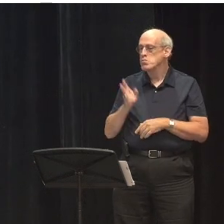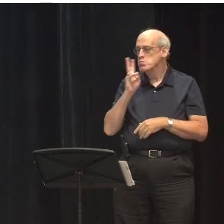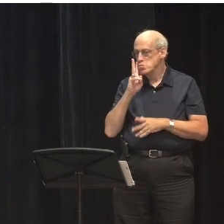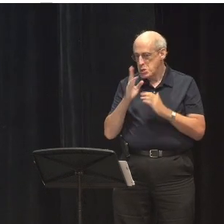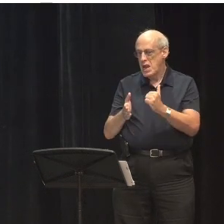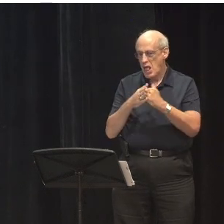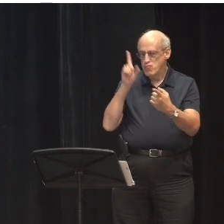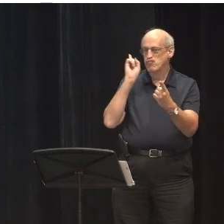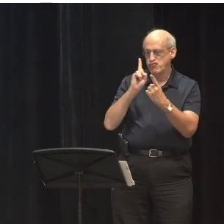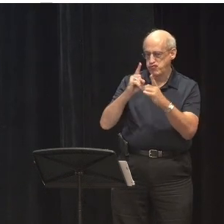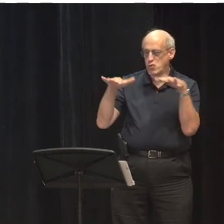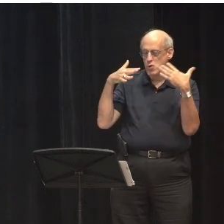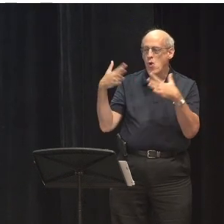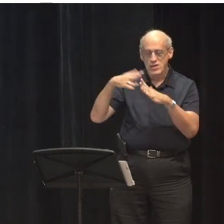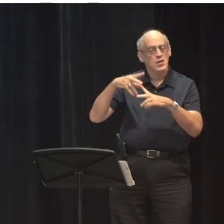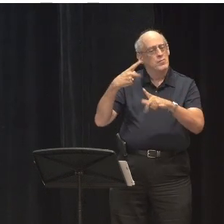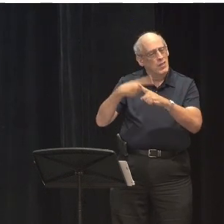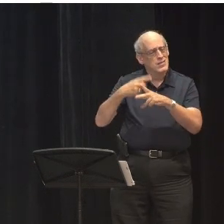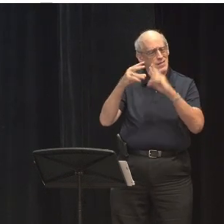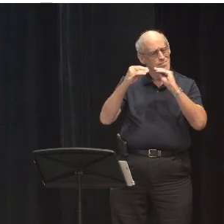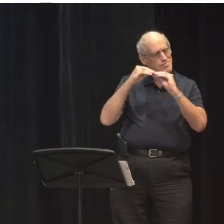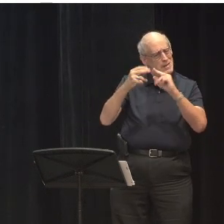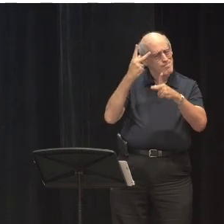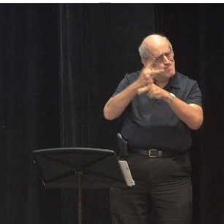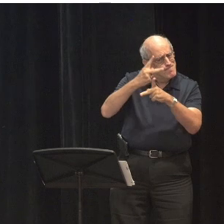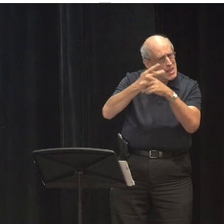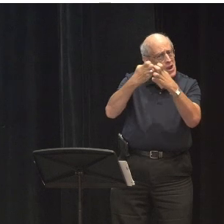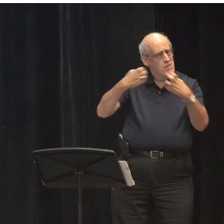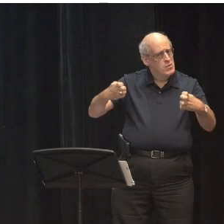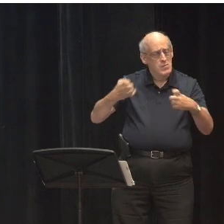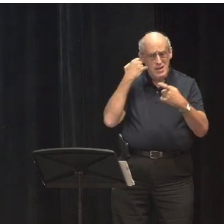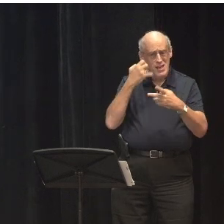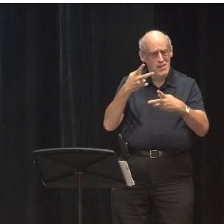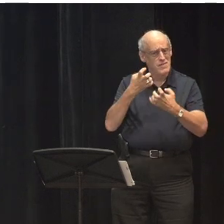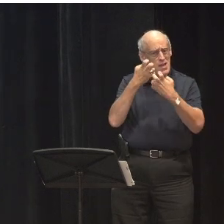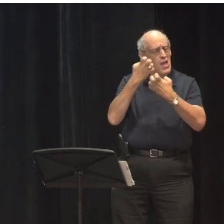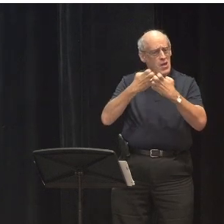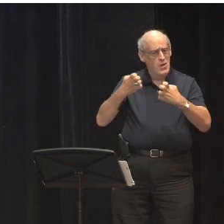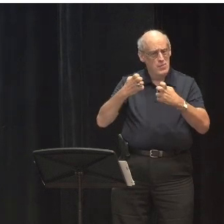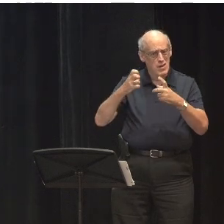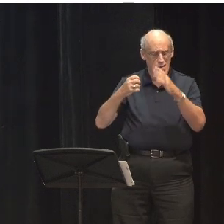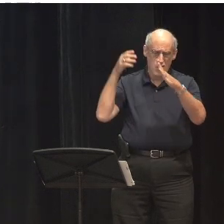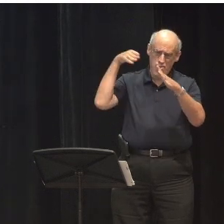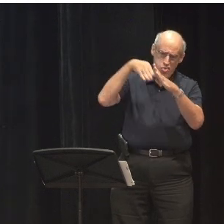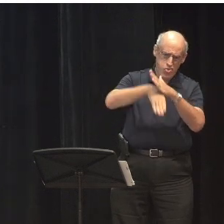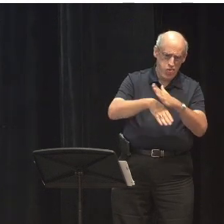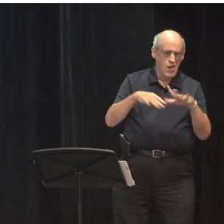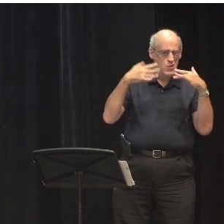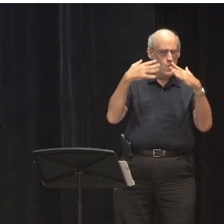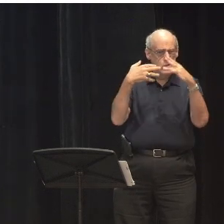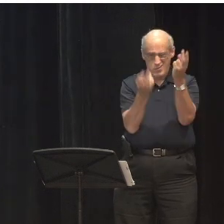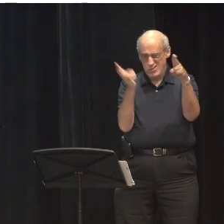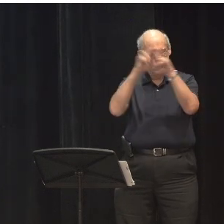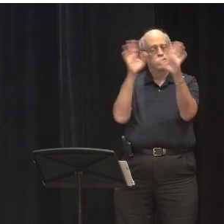proper maintenance of equipment and mufflers that are intended to reduce that noise emission. And Battery